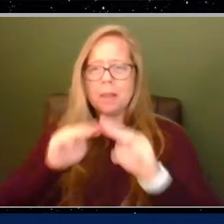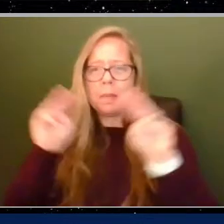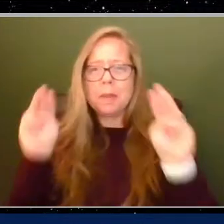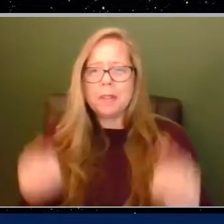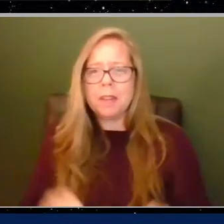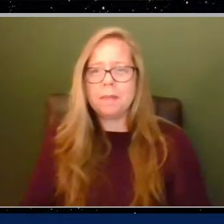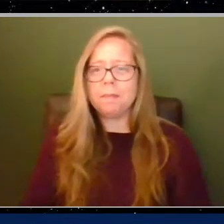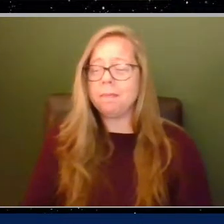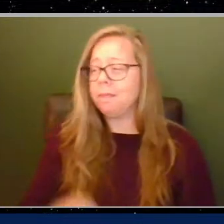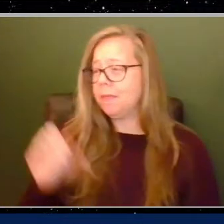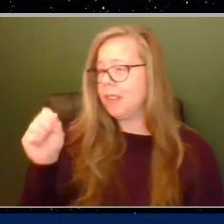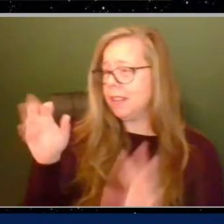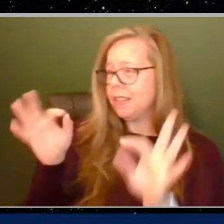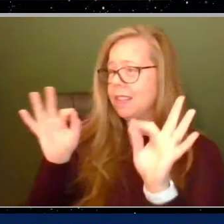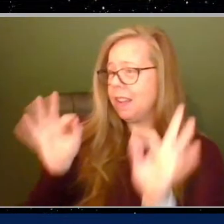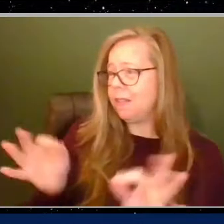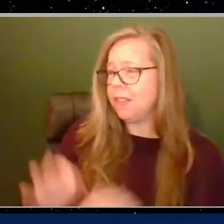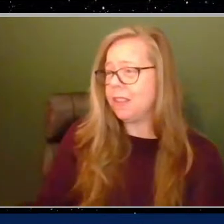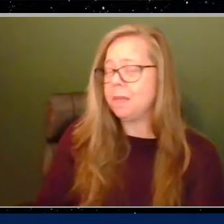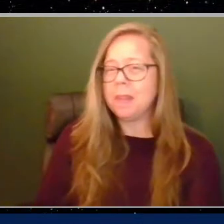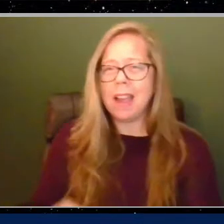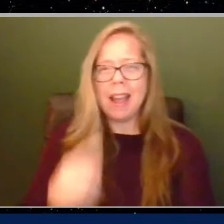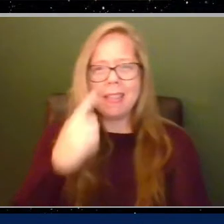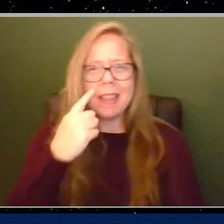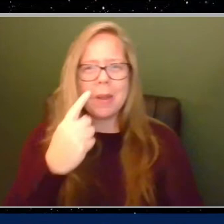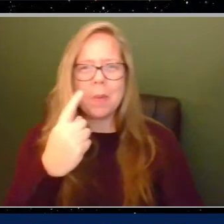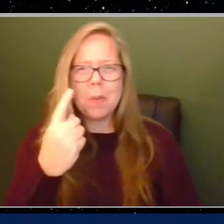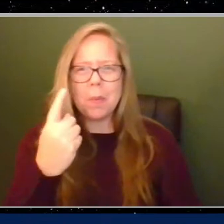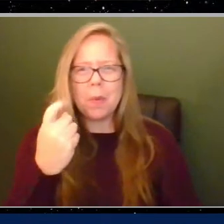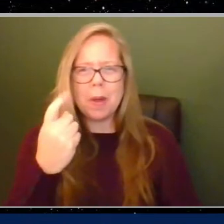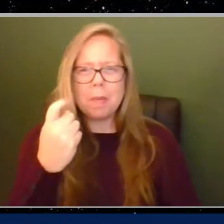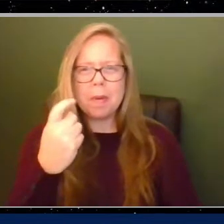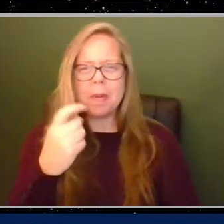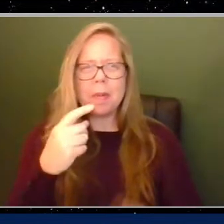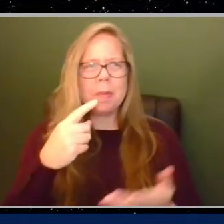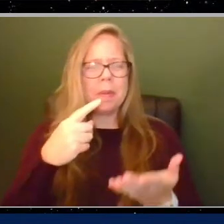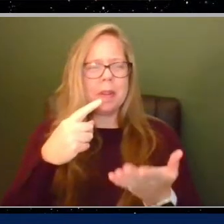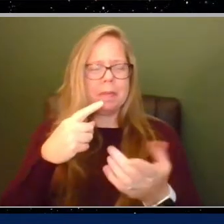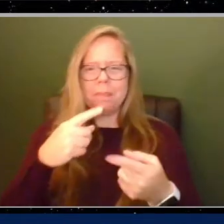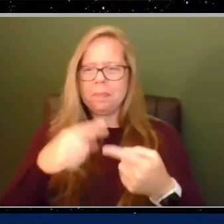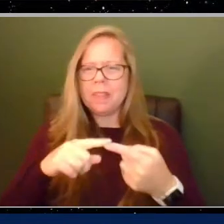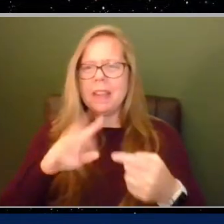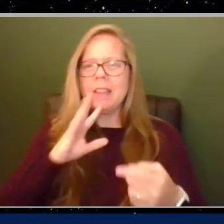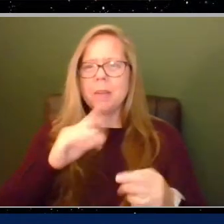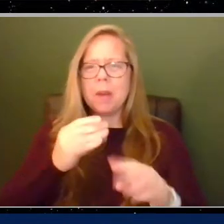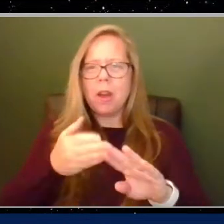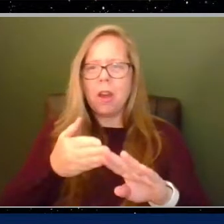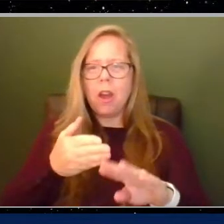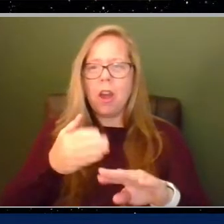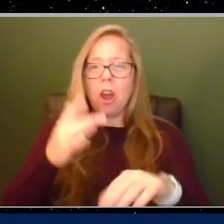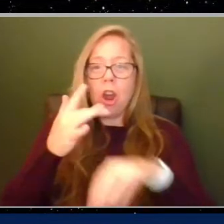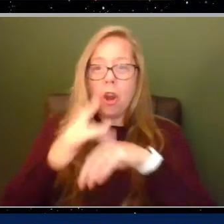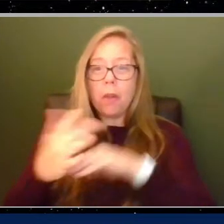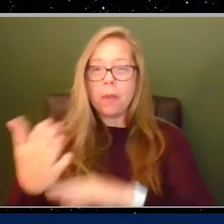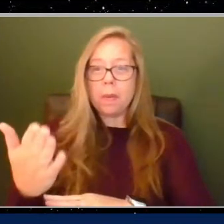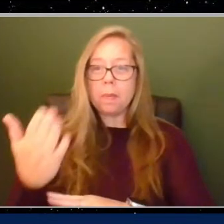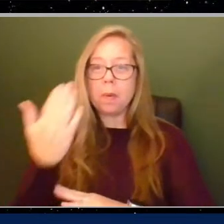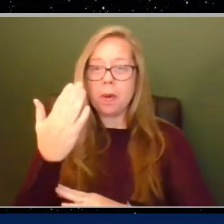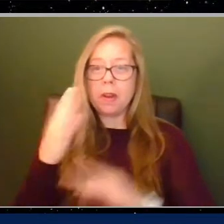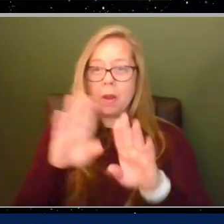Absolutely. All right. I think I've got one more thing. We talked about the early morning opening, right? We talked about the Kids Week and the stage